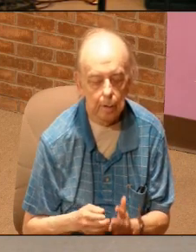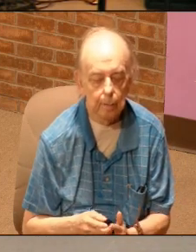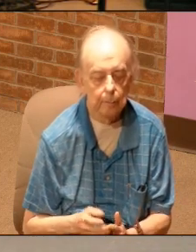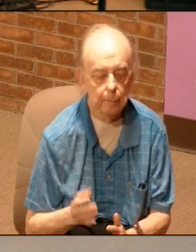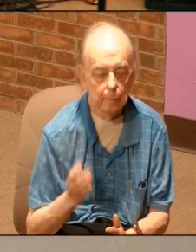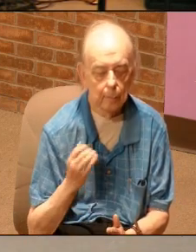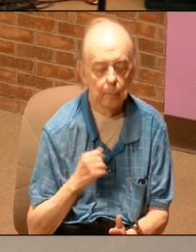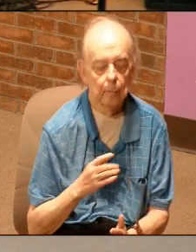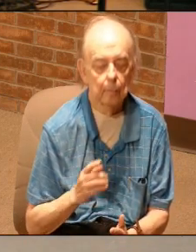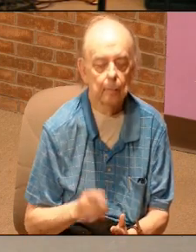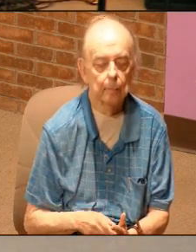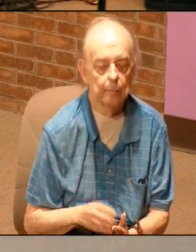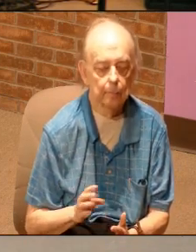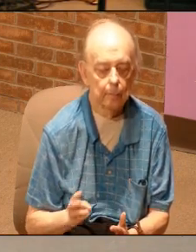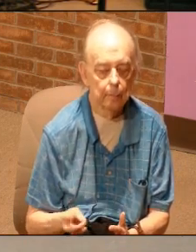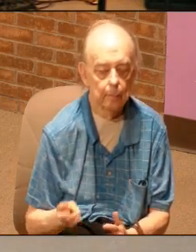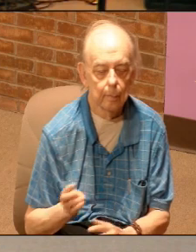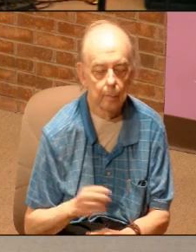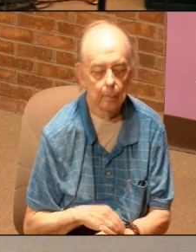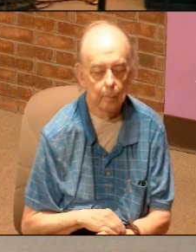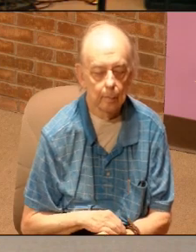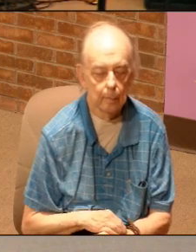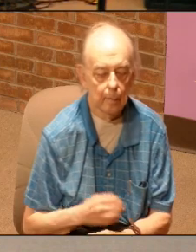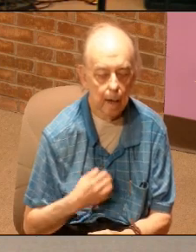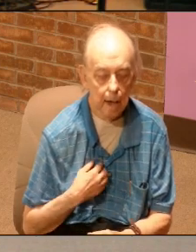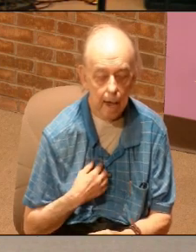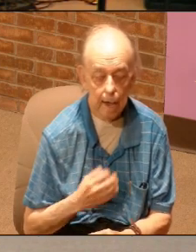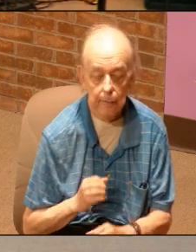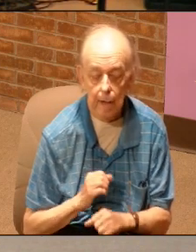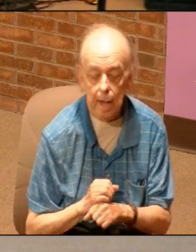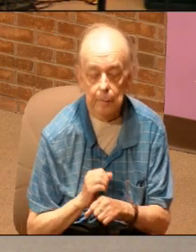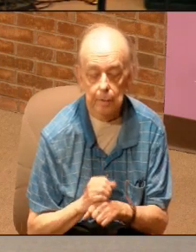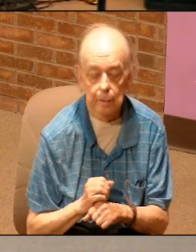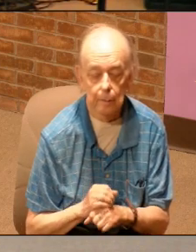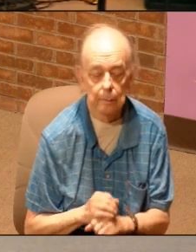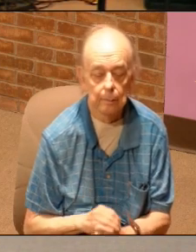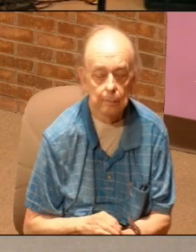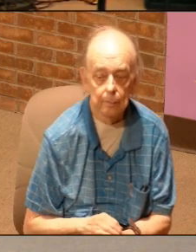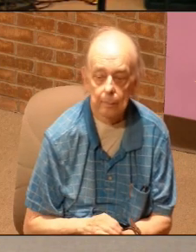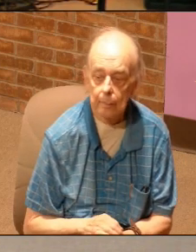And by the time I get to that 7th day, I've got a habit.